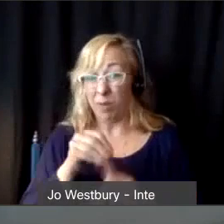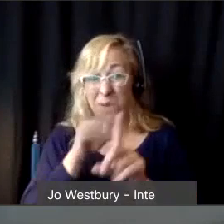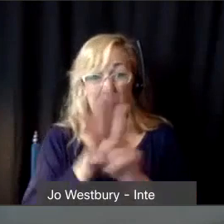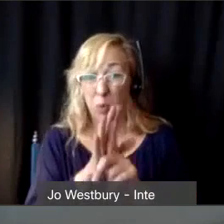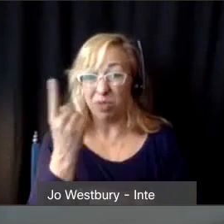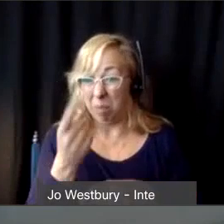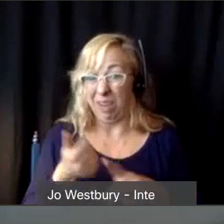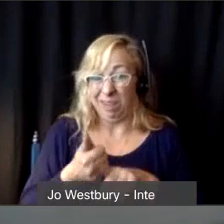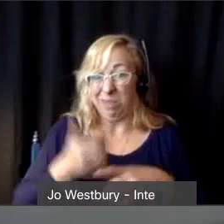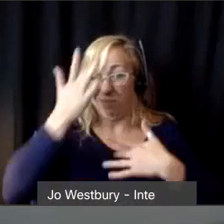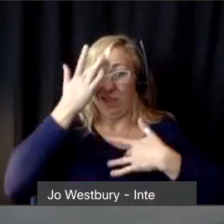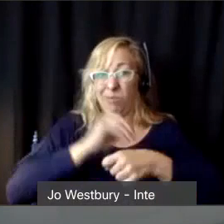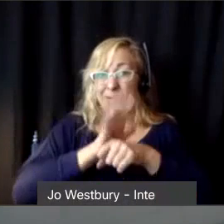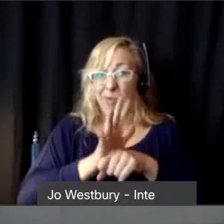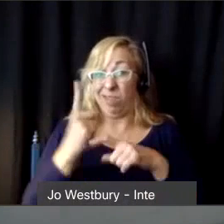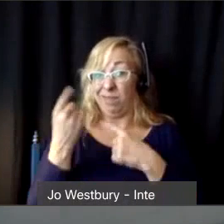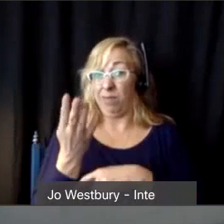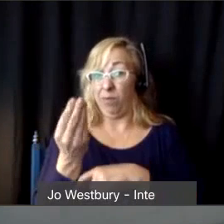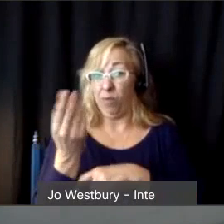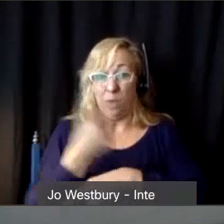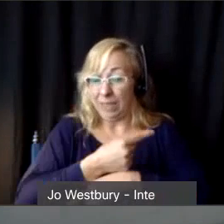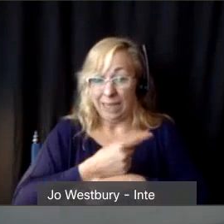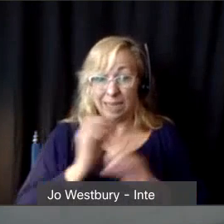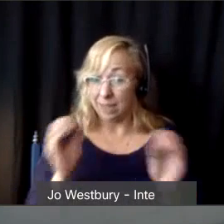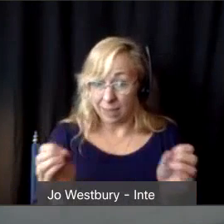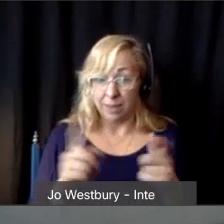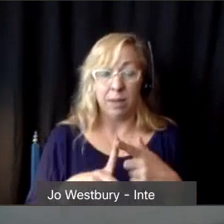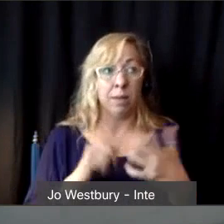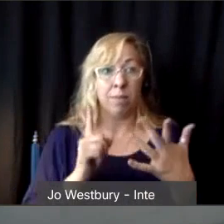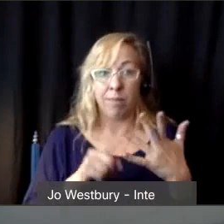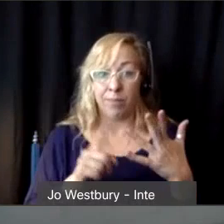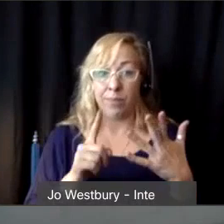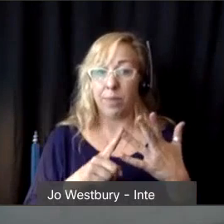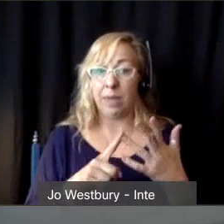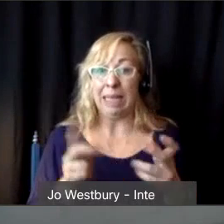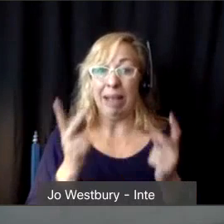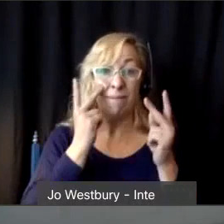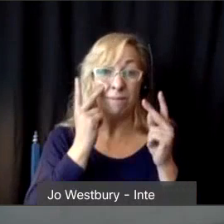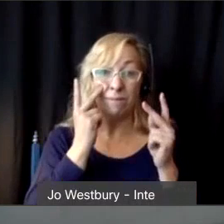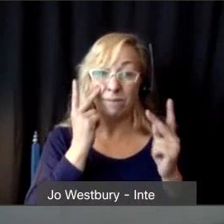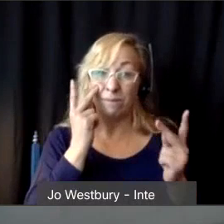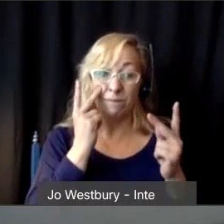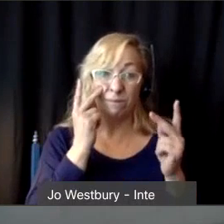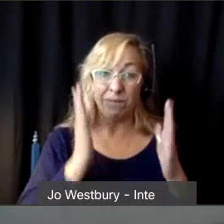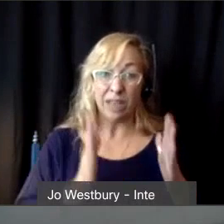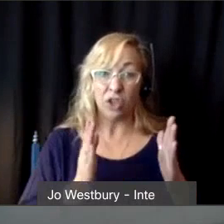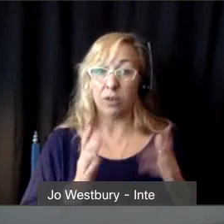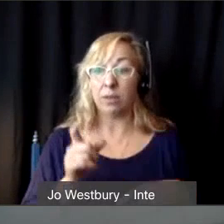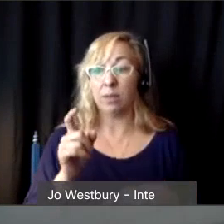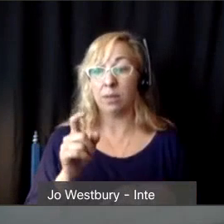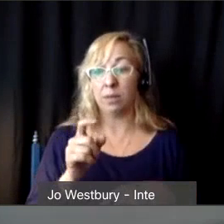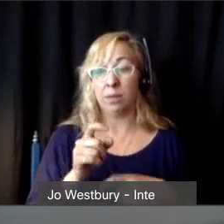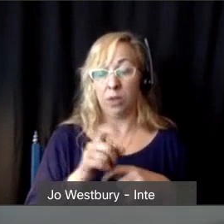the past 14 days, and that visitors, you need to check to make sure that they have not